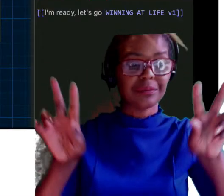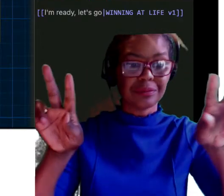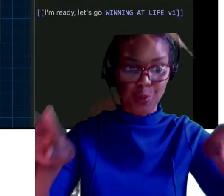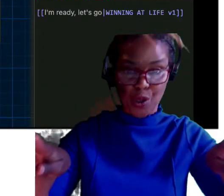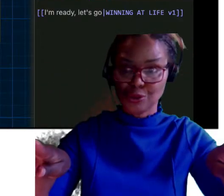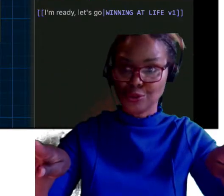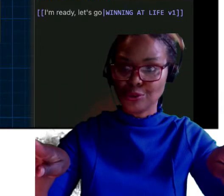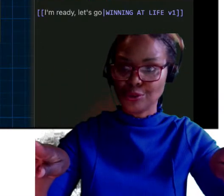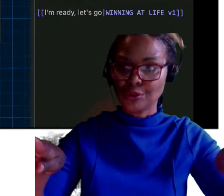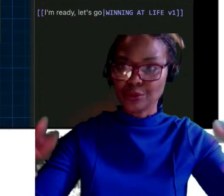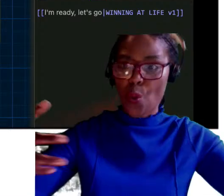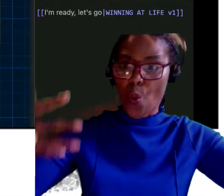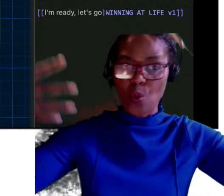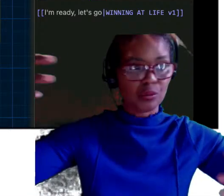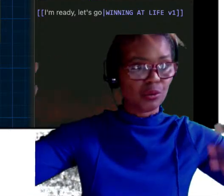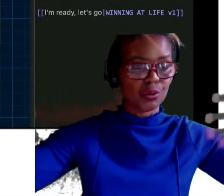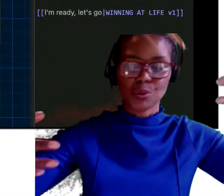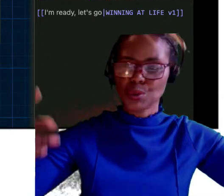different to any other.